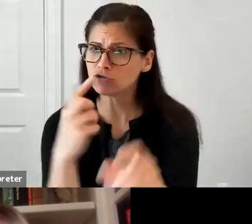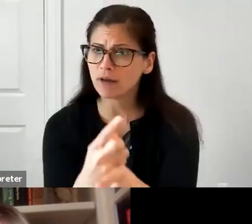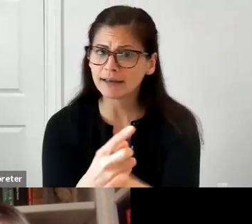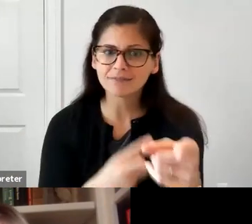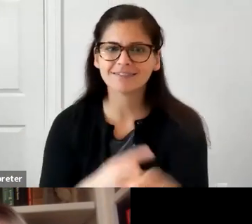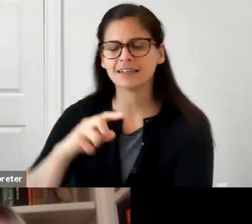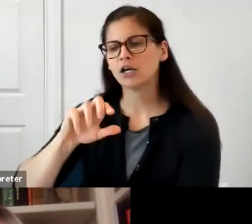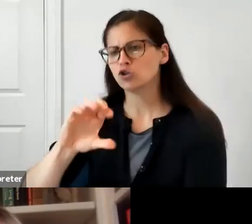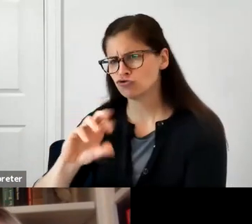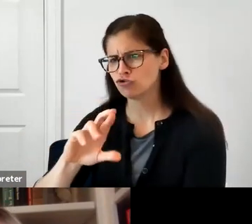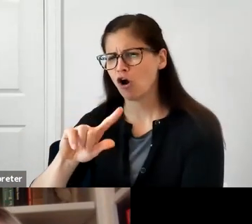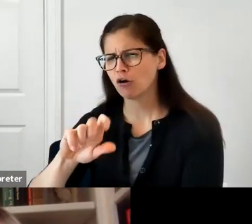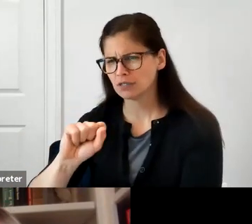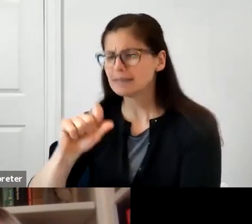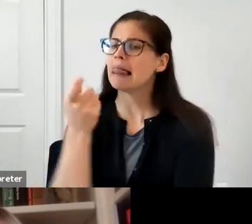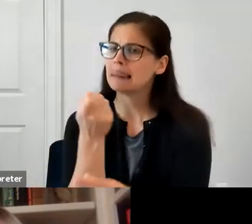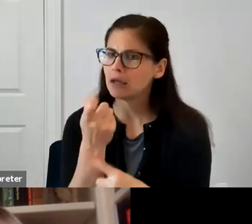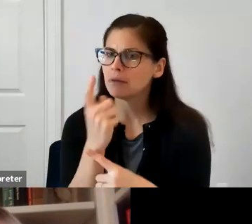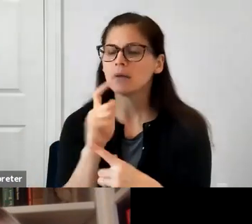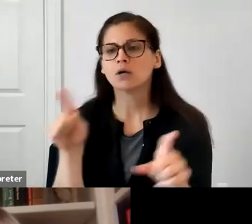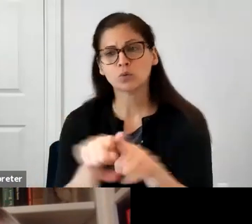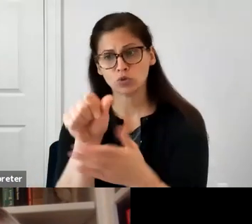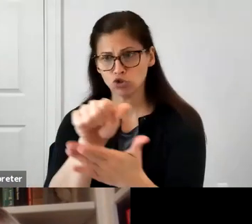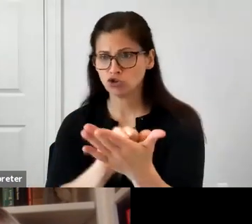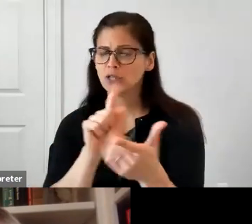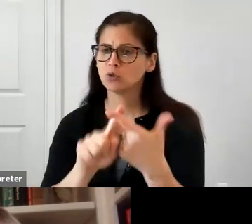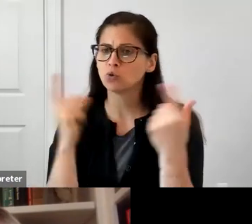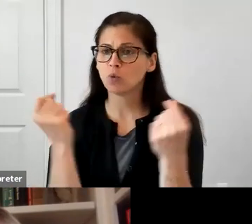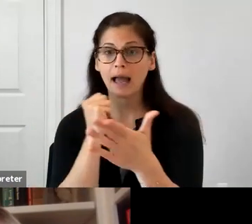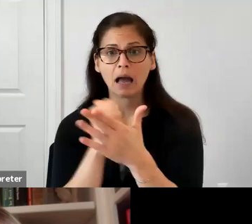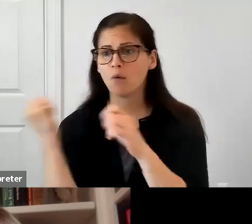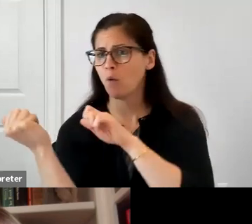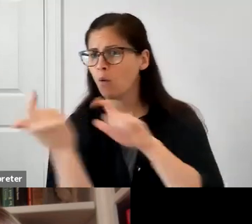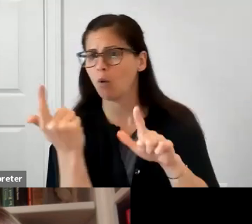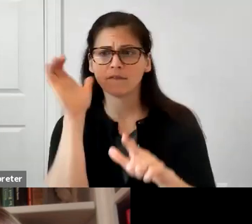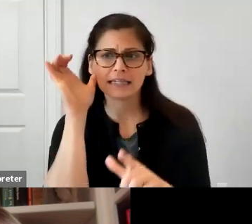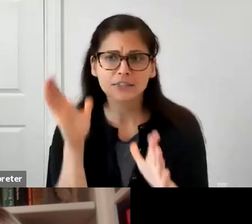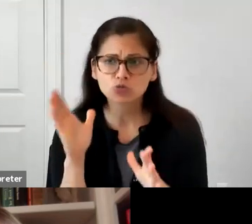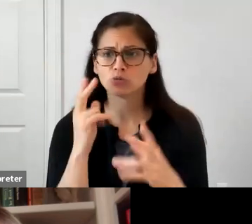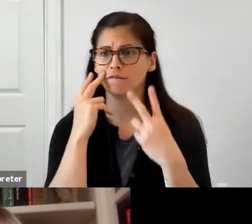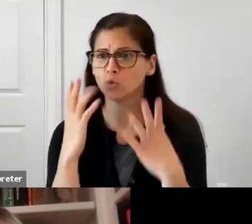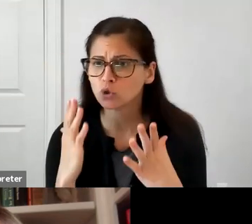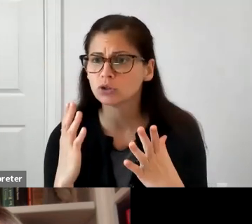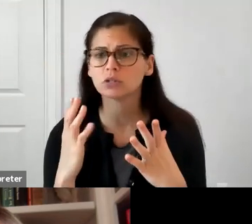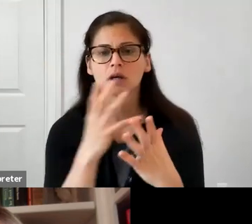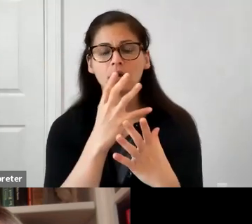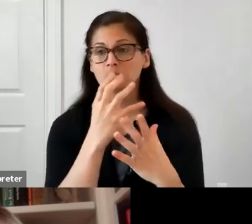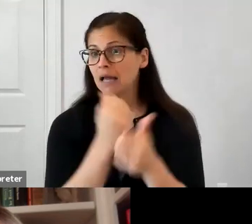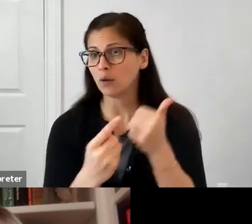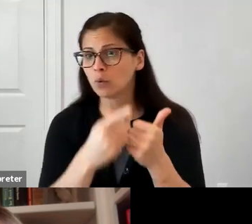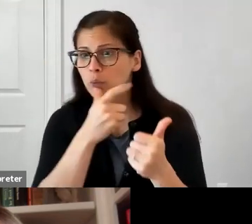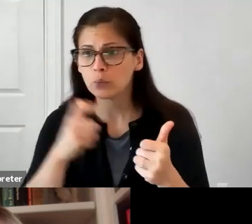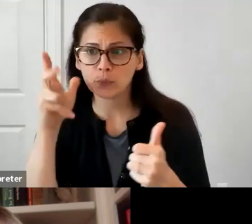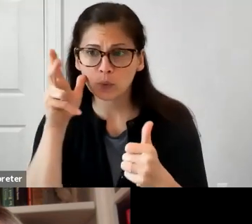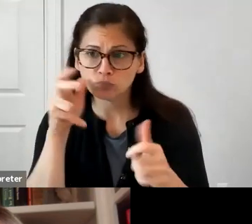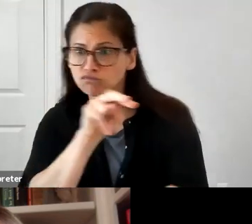but again, with the agenda to help all of our listeners and viewers and anyone who's watching